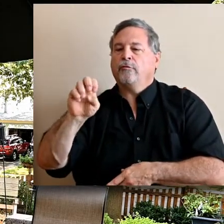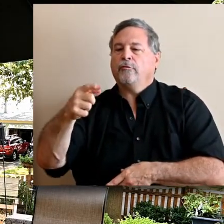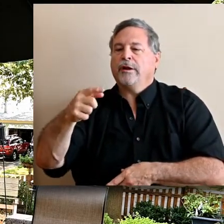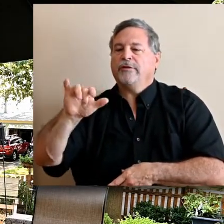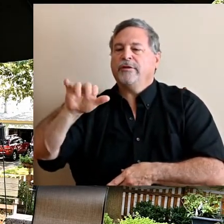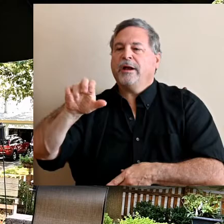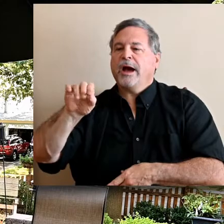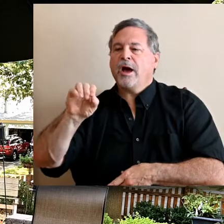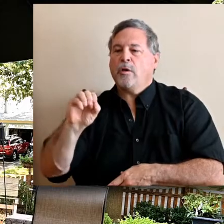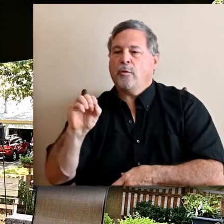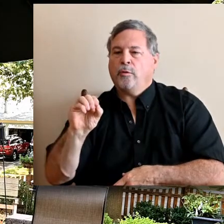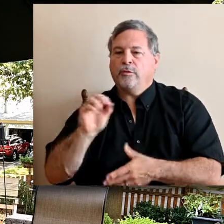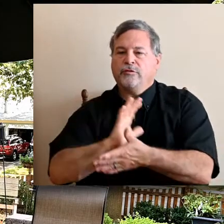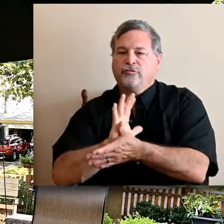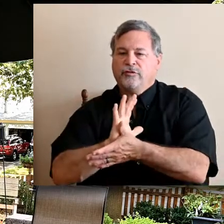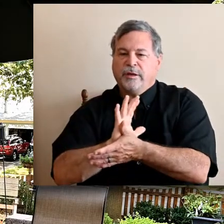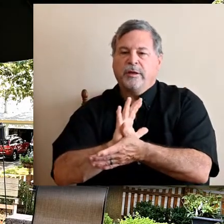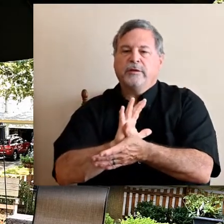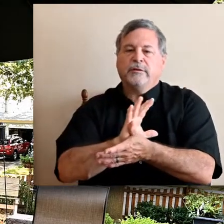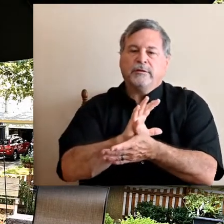grilled salad.